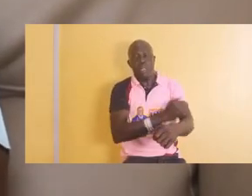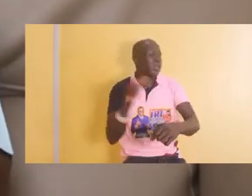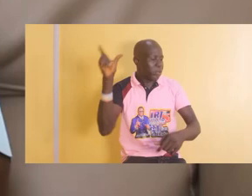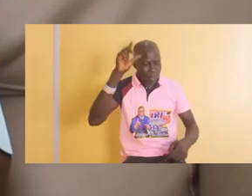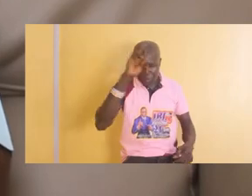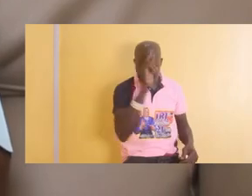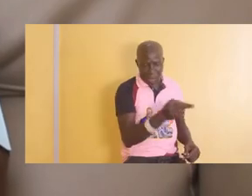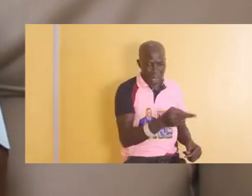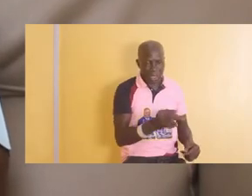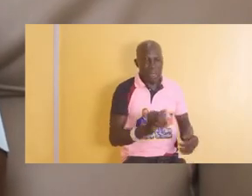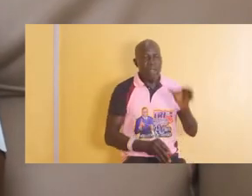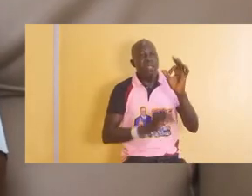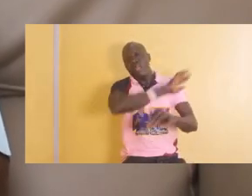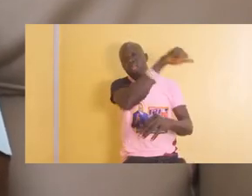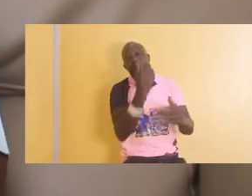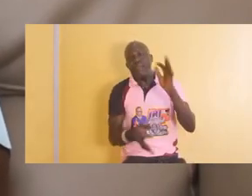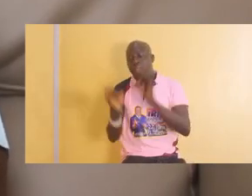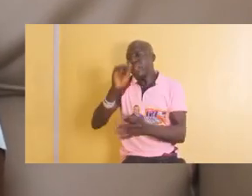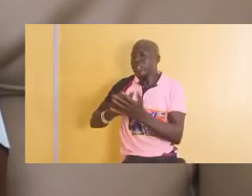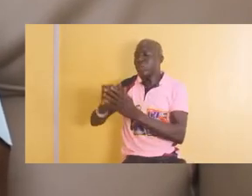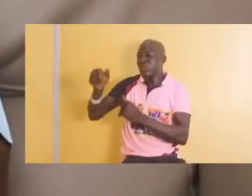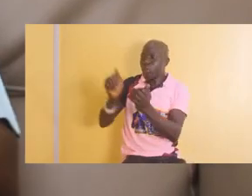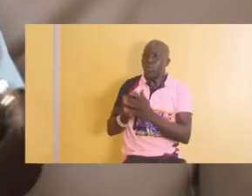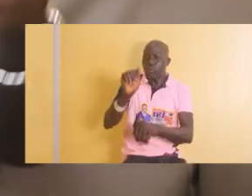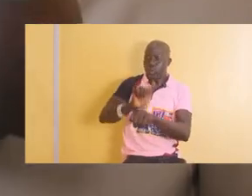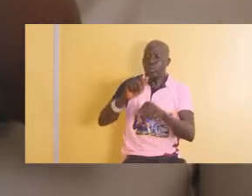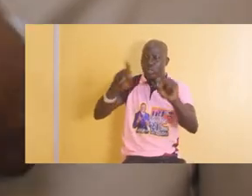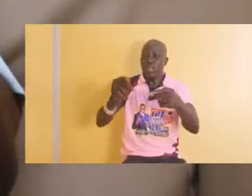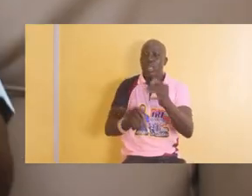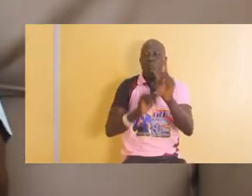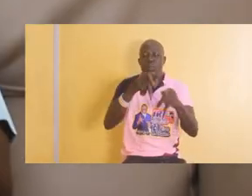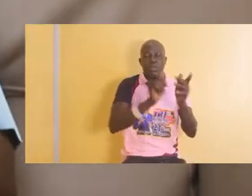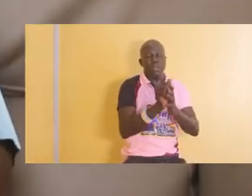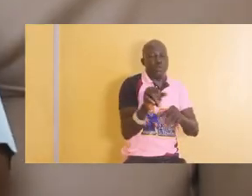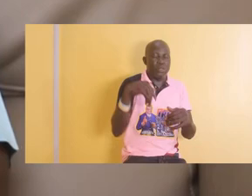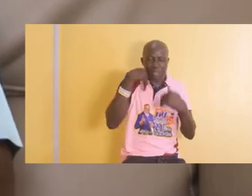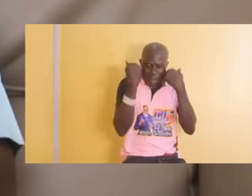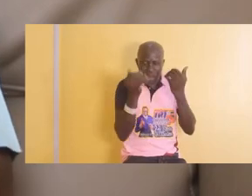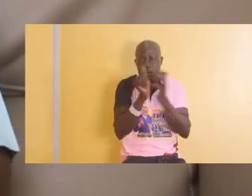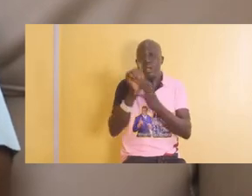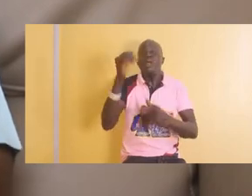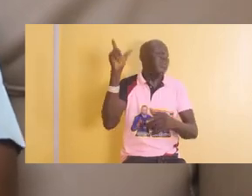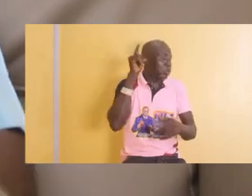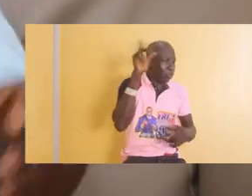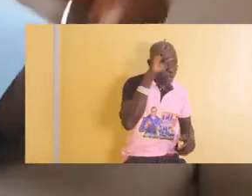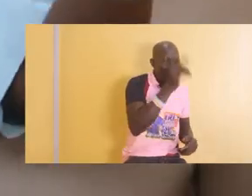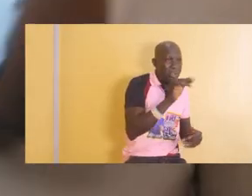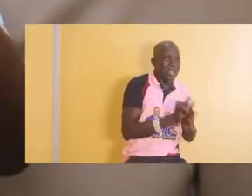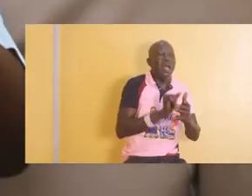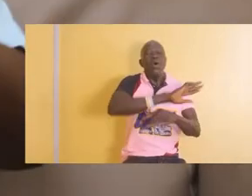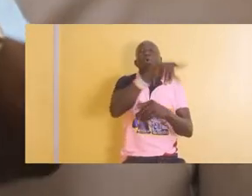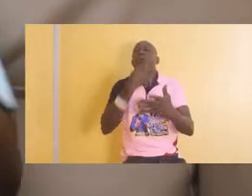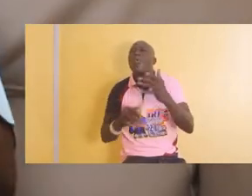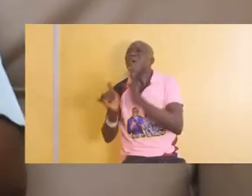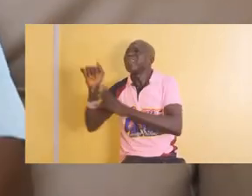Let me say. Listen to me, sir. People can back to see me. If your words were supposed to. Yeah, yeah, but you point ya. If you are filled with it. Let me say. Listen, sir. You are ya.